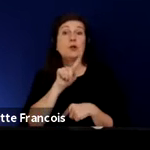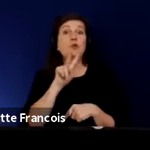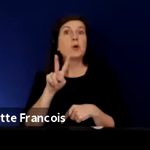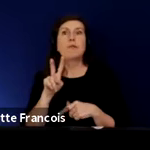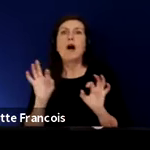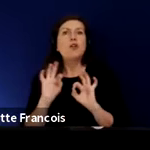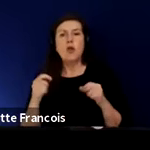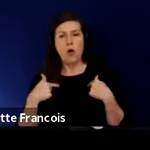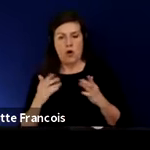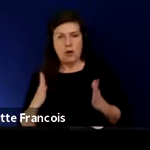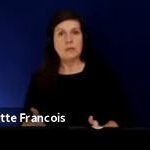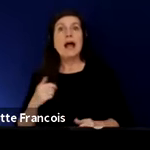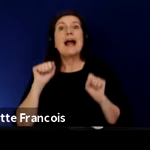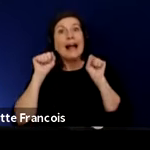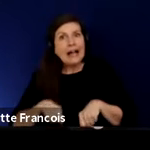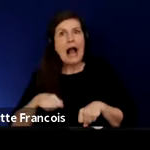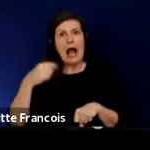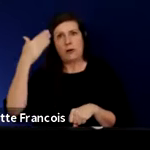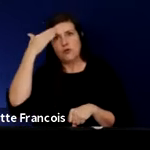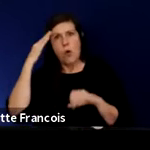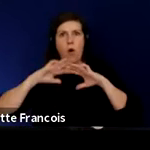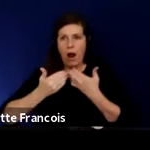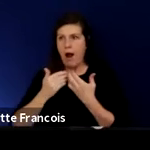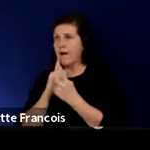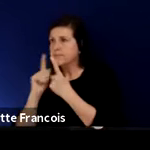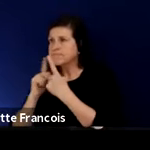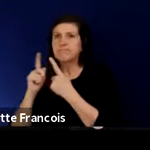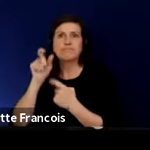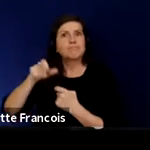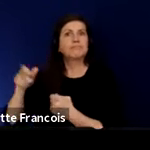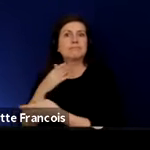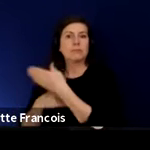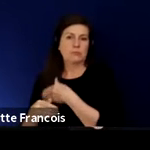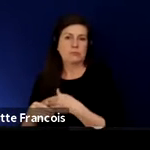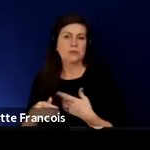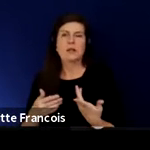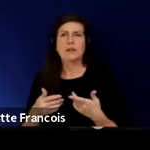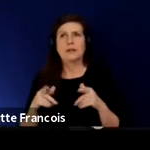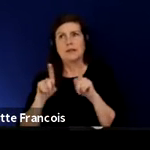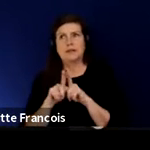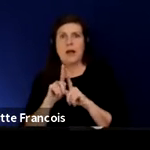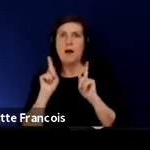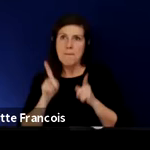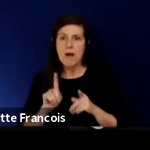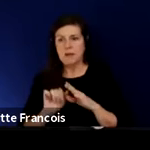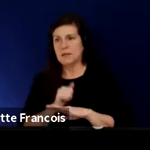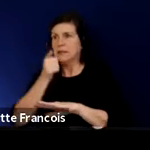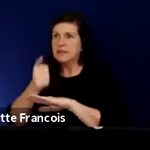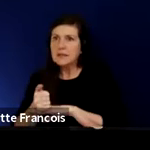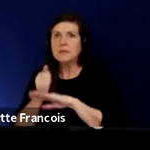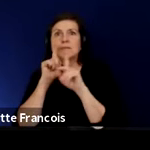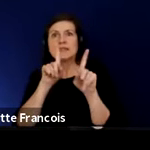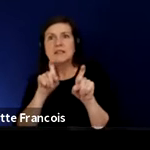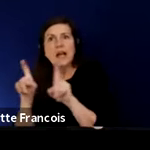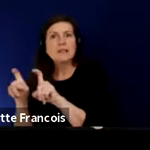could of course mean that they realize it's kind of hard, or at least harder. It requires some competence to set up a test